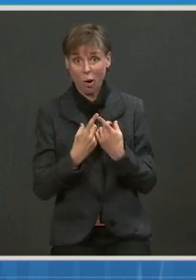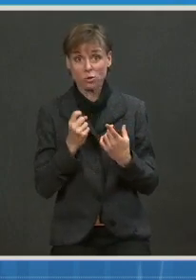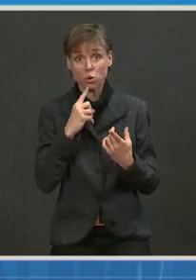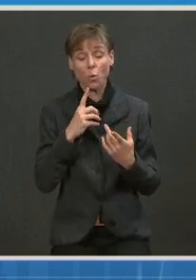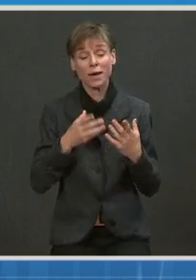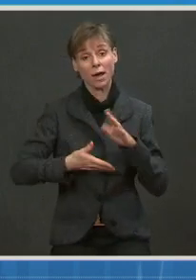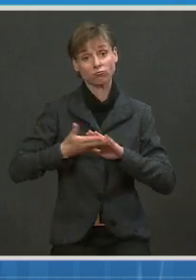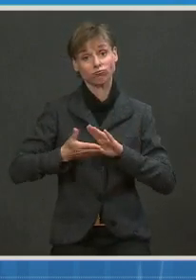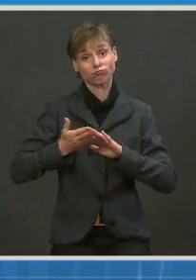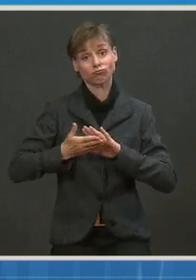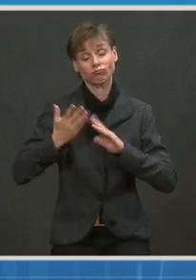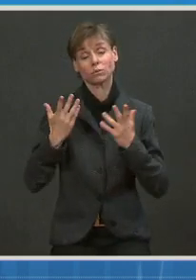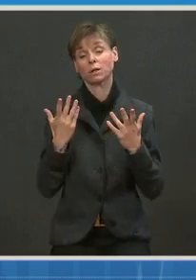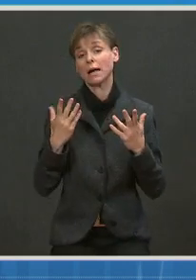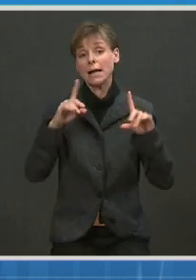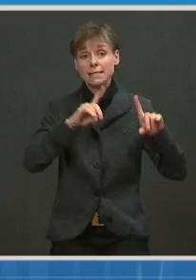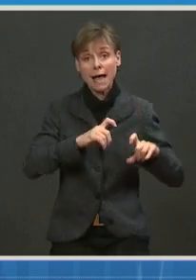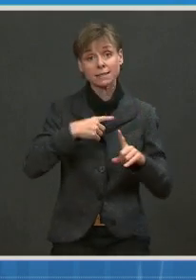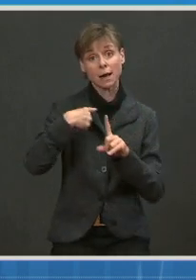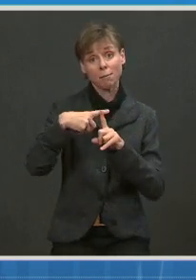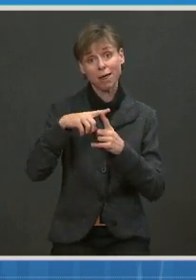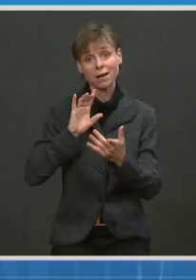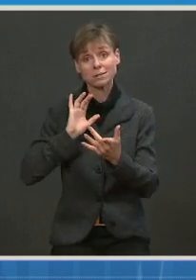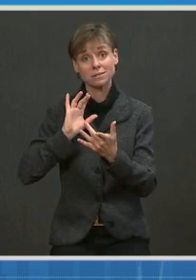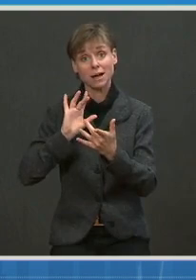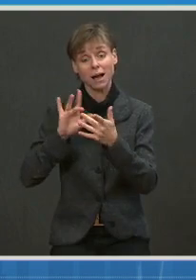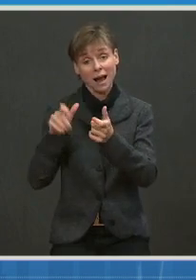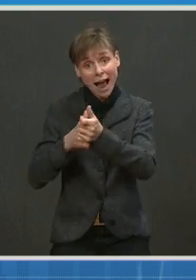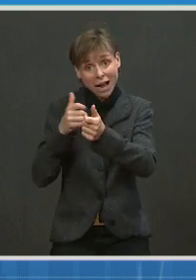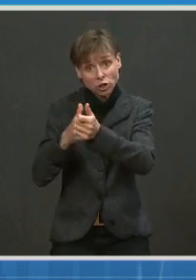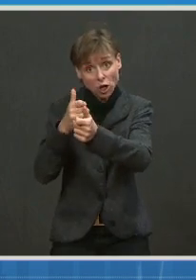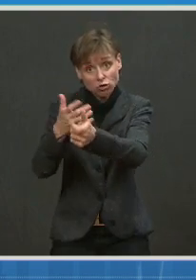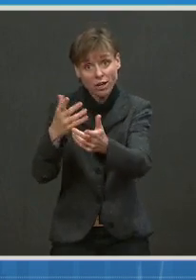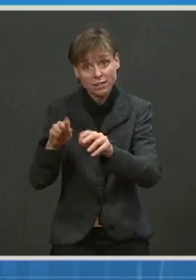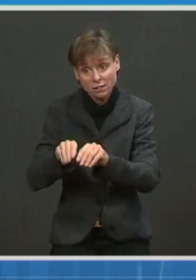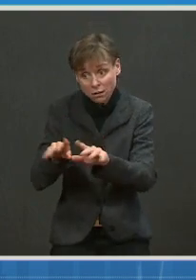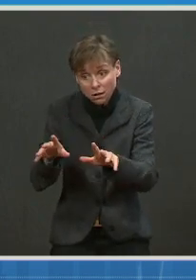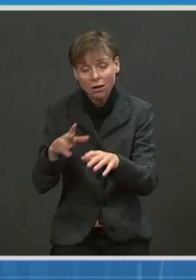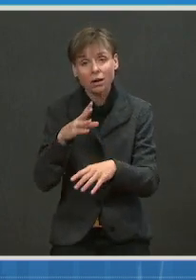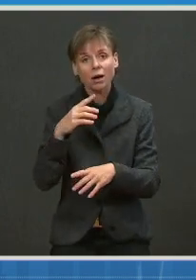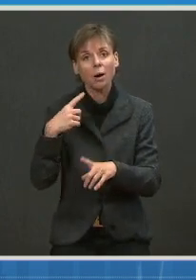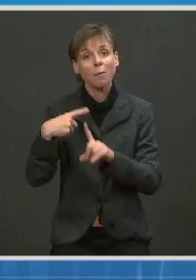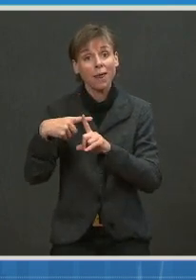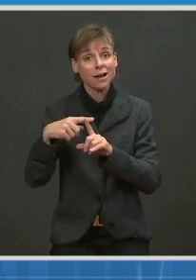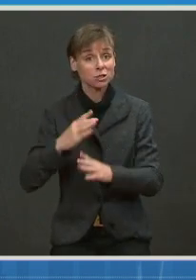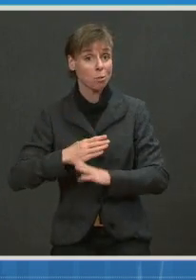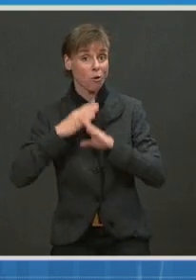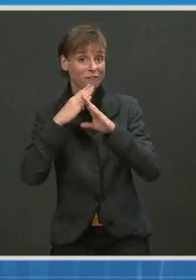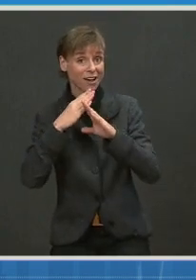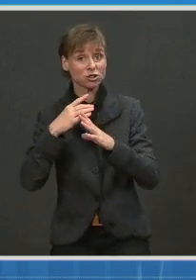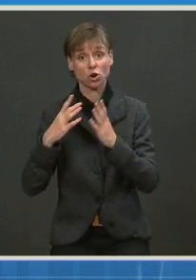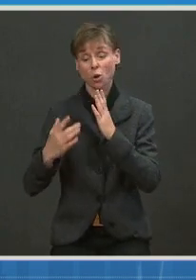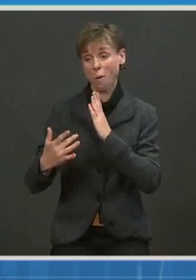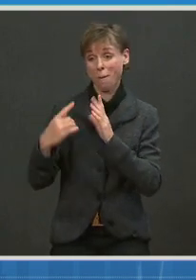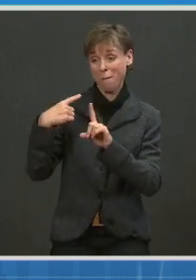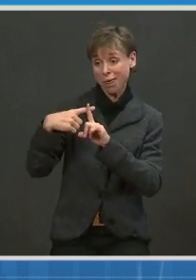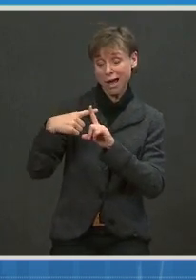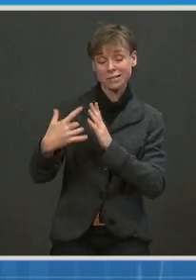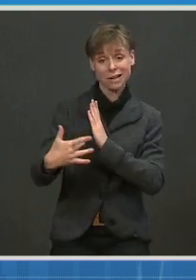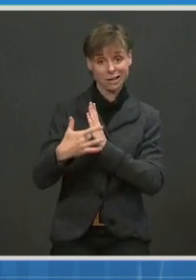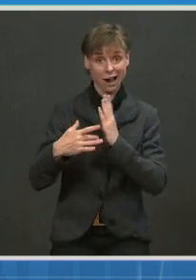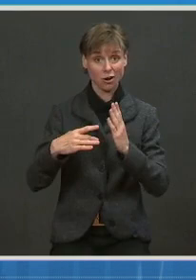but the contact tracing, the other prevention interventions, the technical support that these local health departments will need to implement this